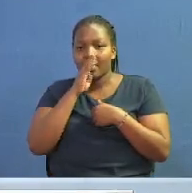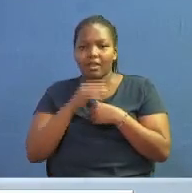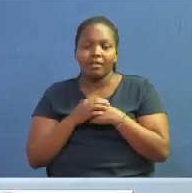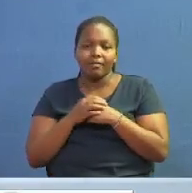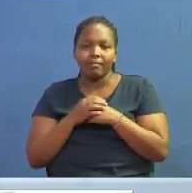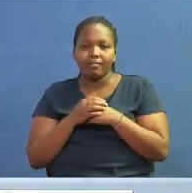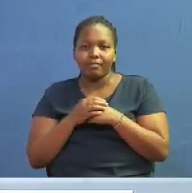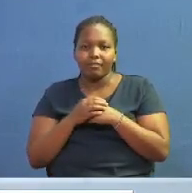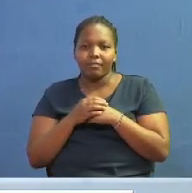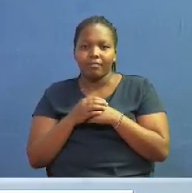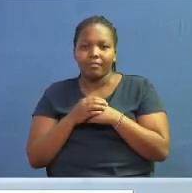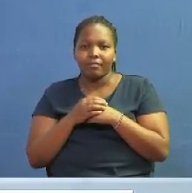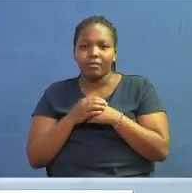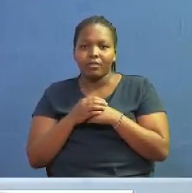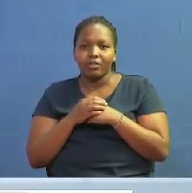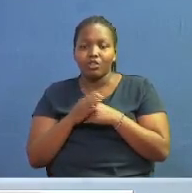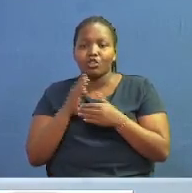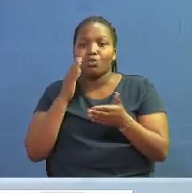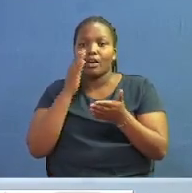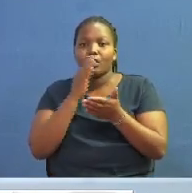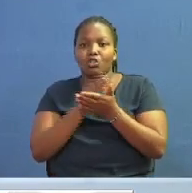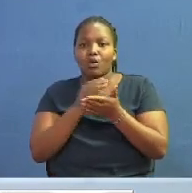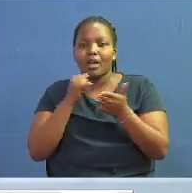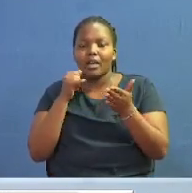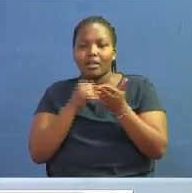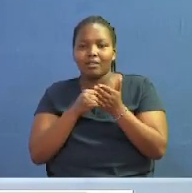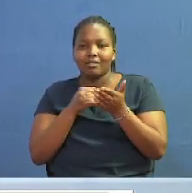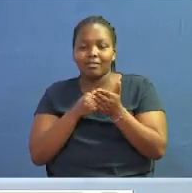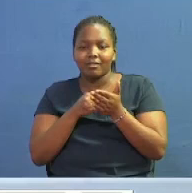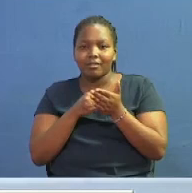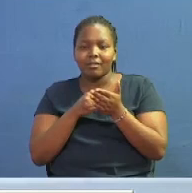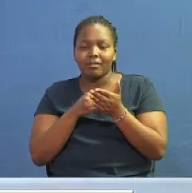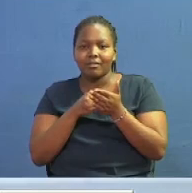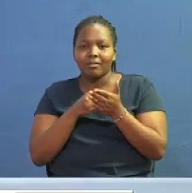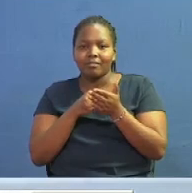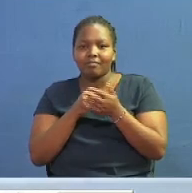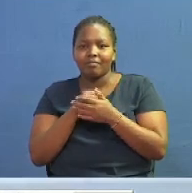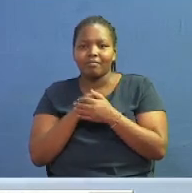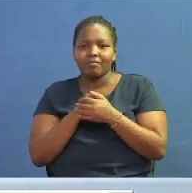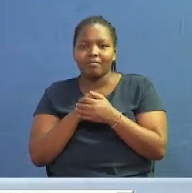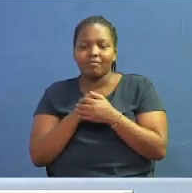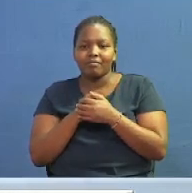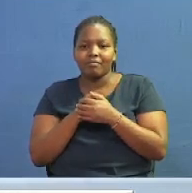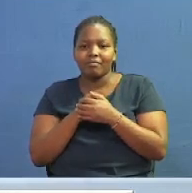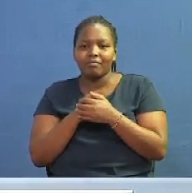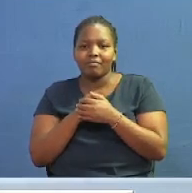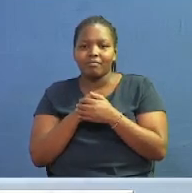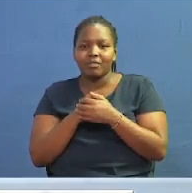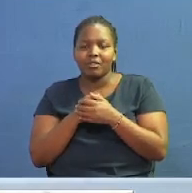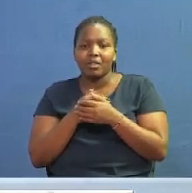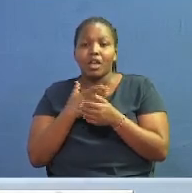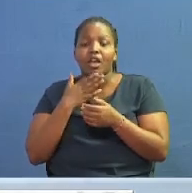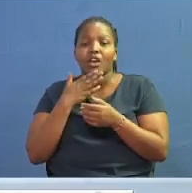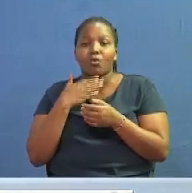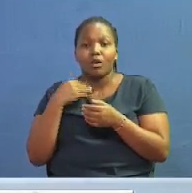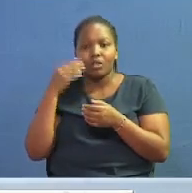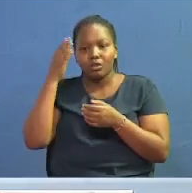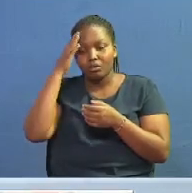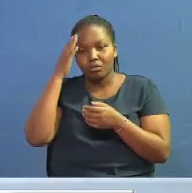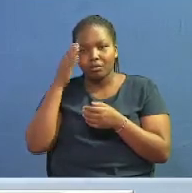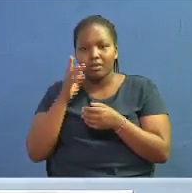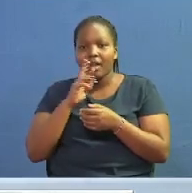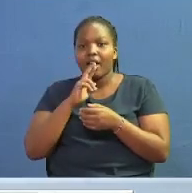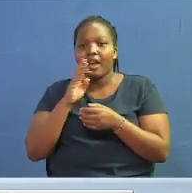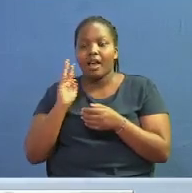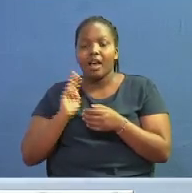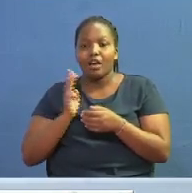developed to ensure inclusivity with people living with disabilities. But I would want to know, are we there yet in